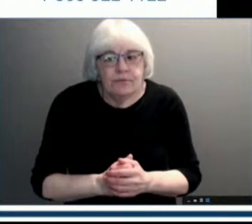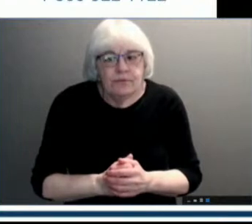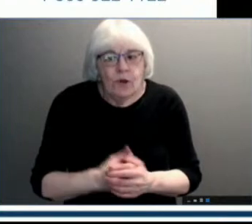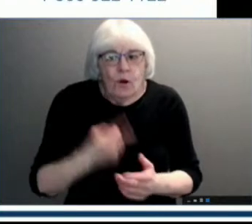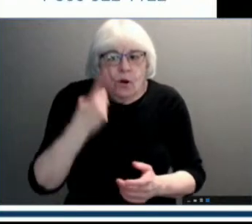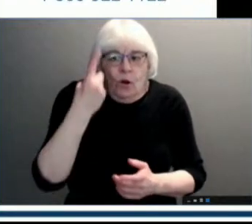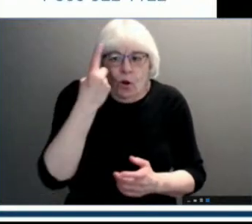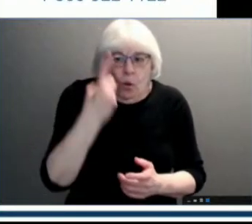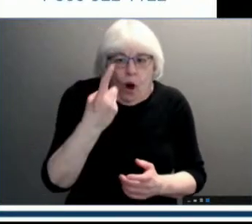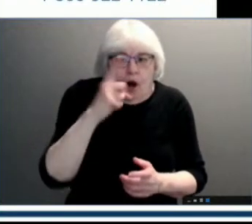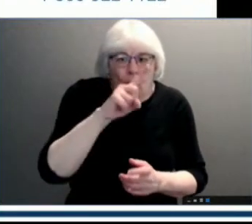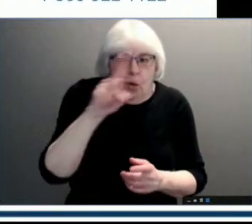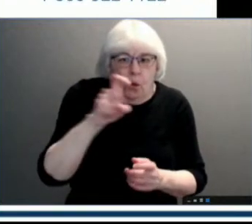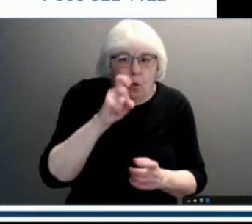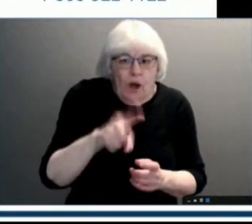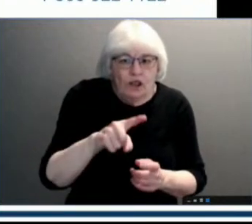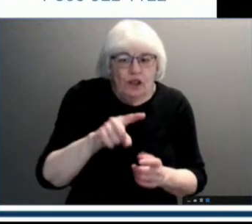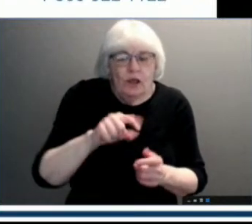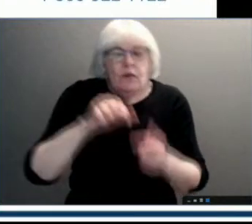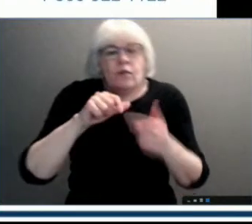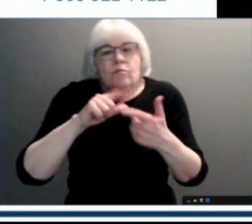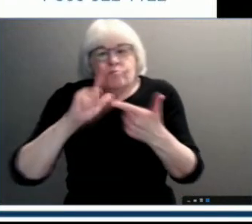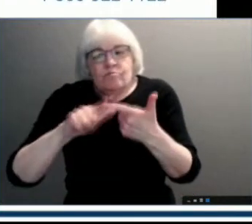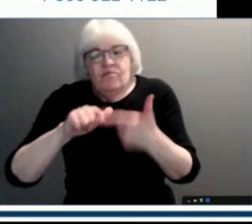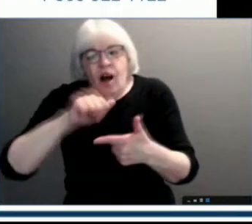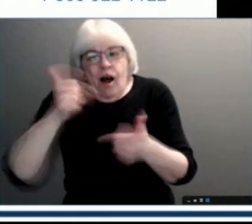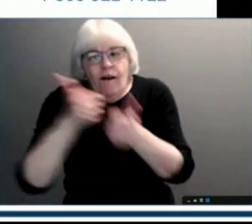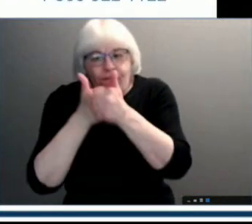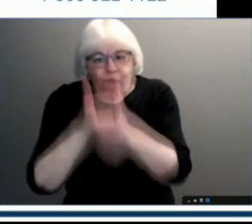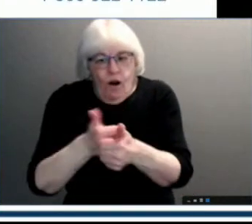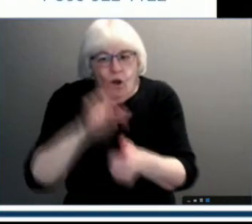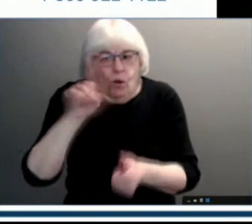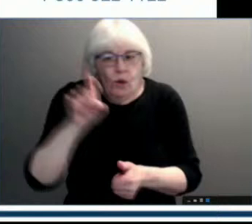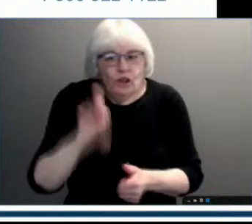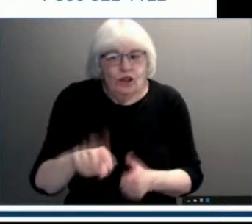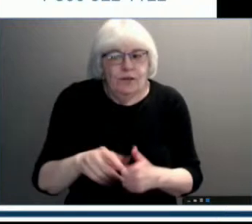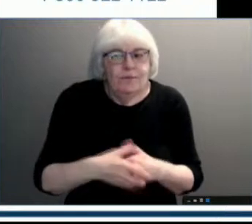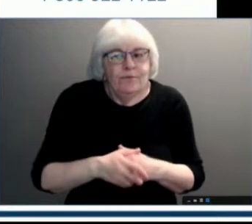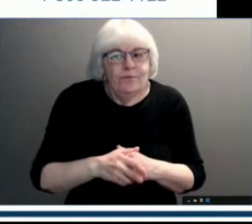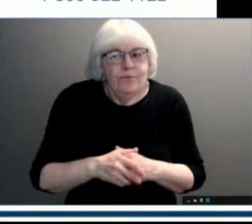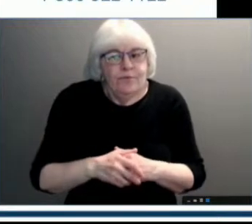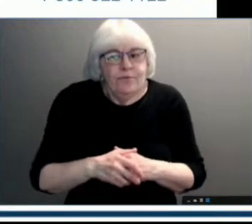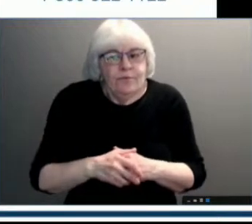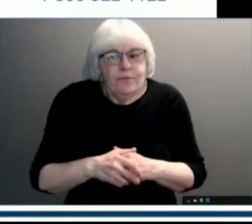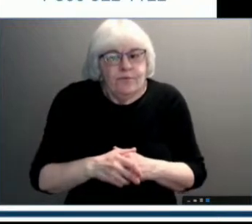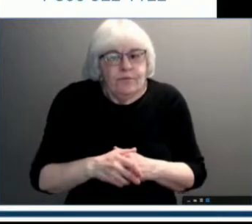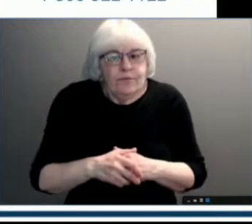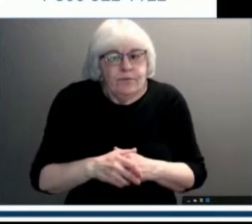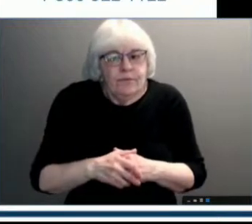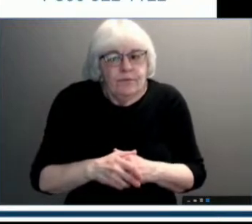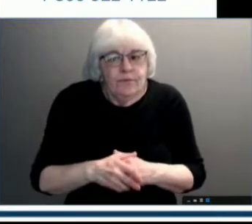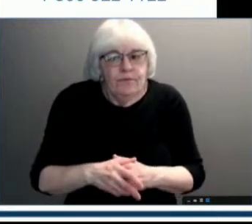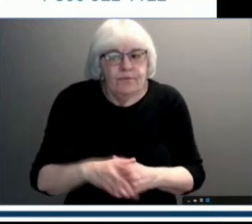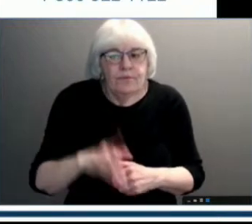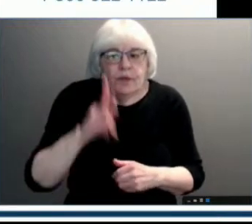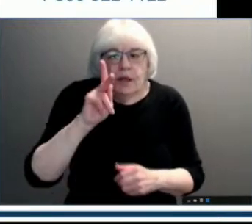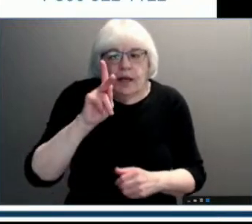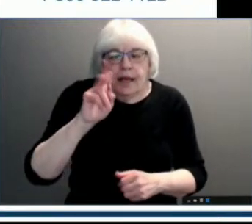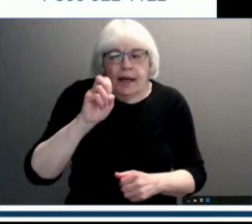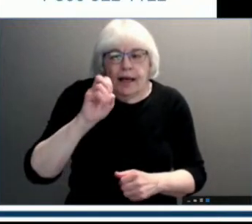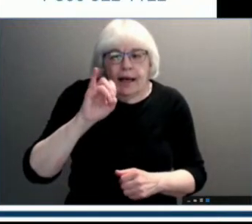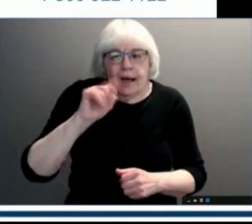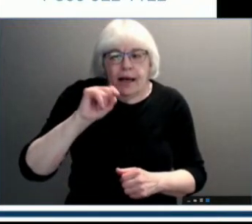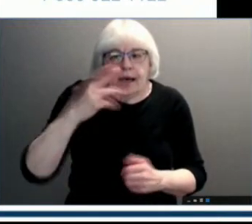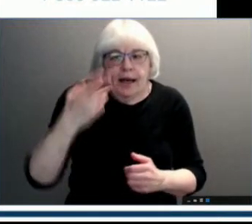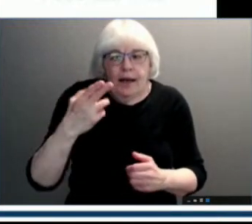Doucette with the Canadian Press. Go ahead, Keith. Good afternoon. I'm just wondering, this is a bit of a major shift for Nova Scotia in terms of the way we've rolled